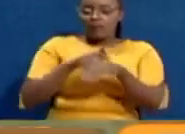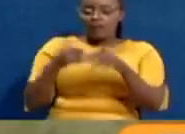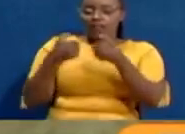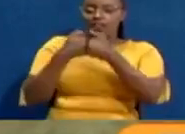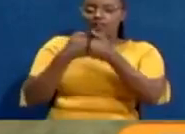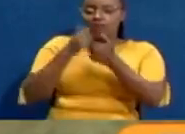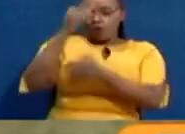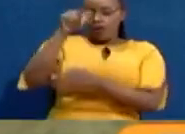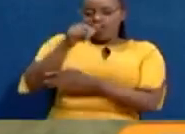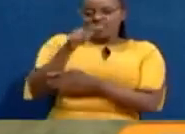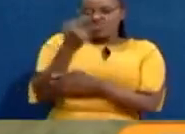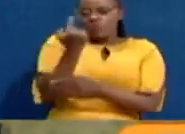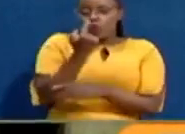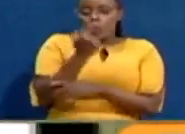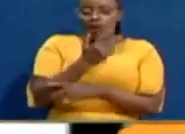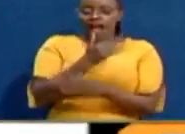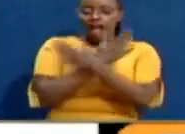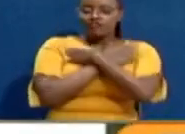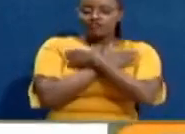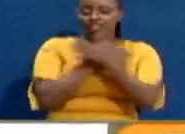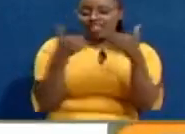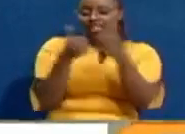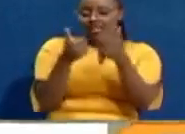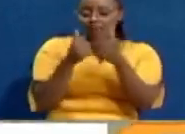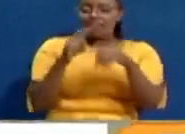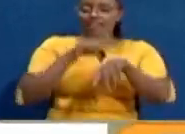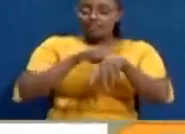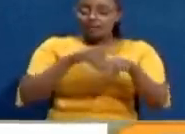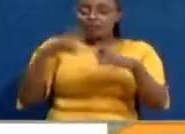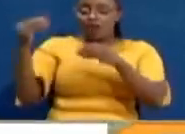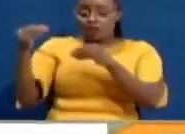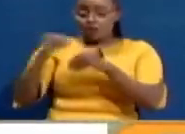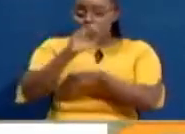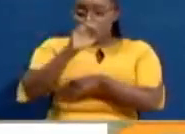pia league juu ni tuona tukiface league tutakuwa sawa.